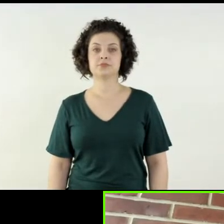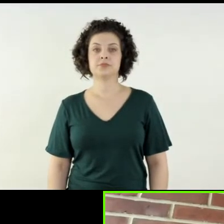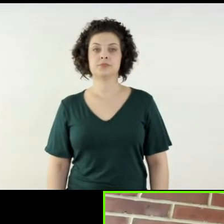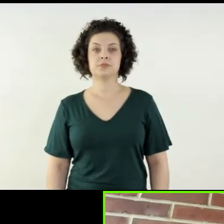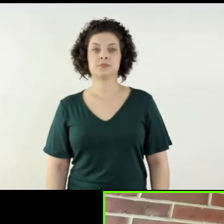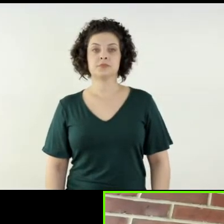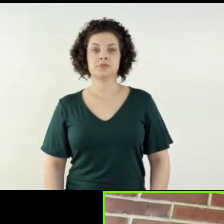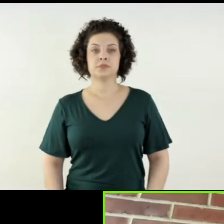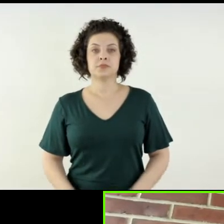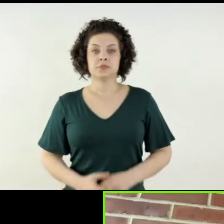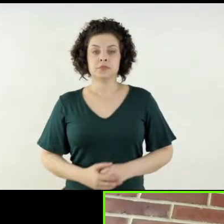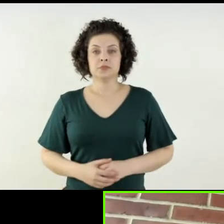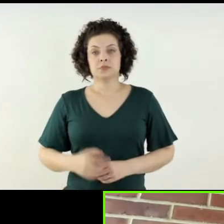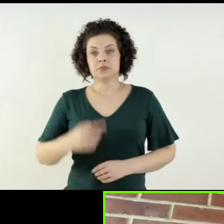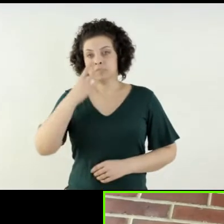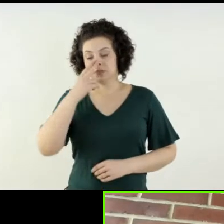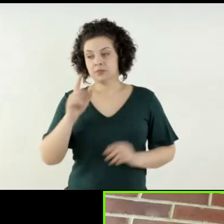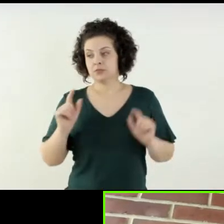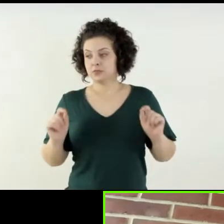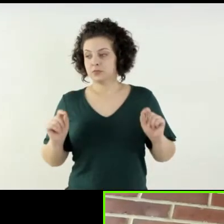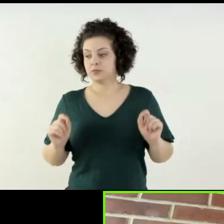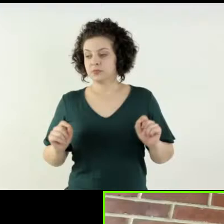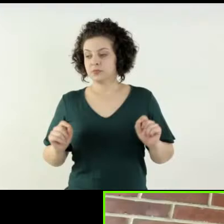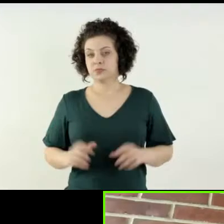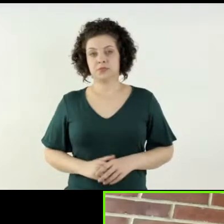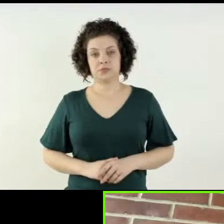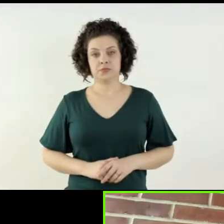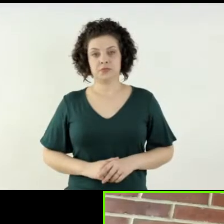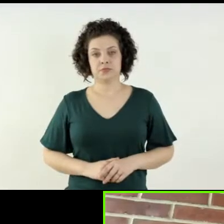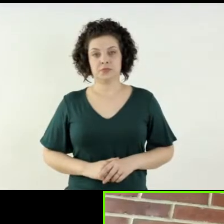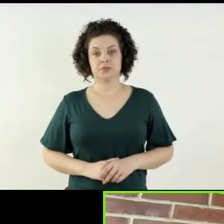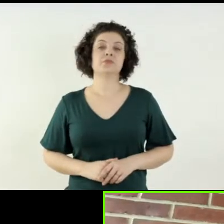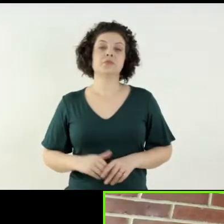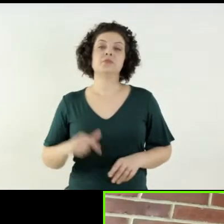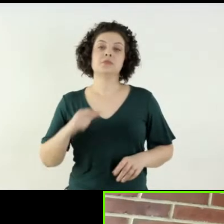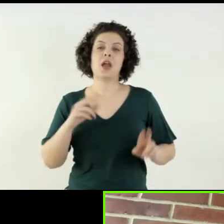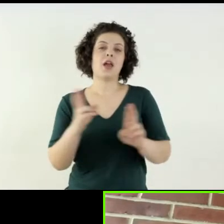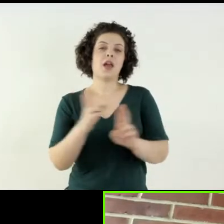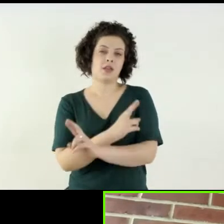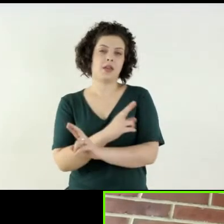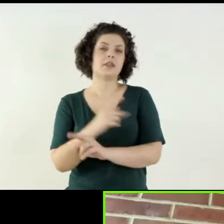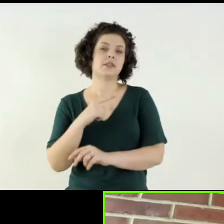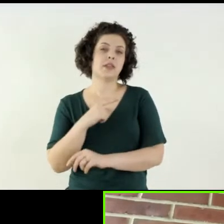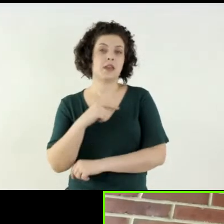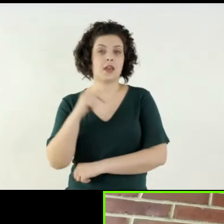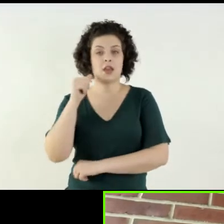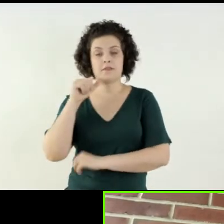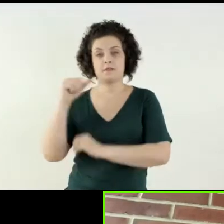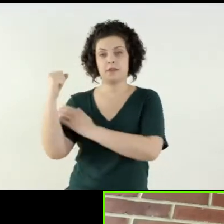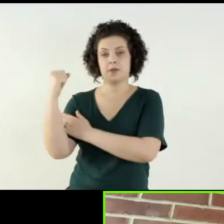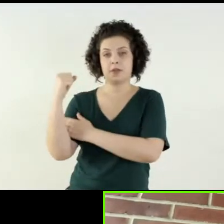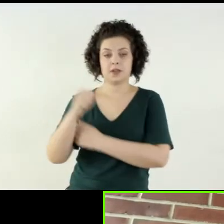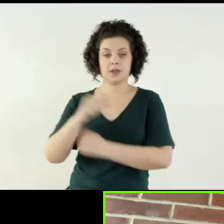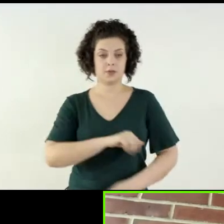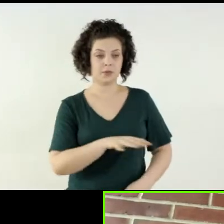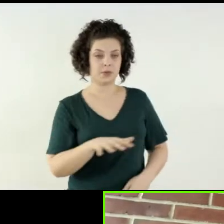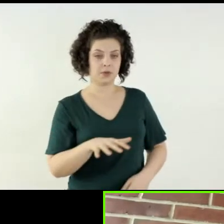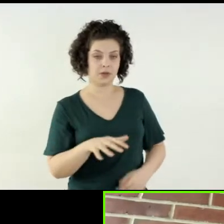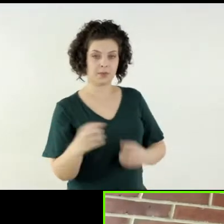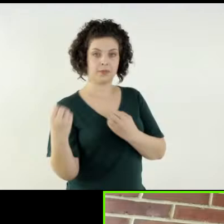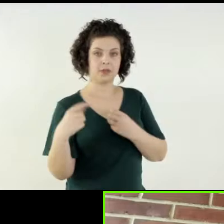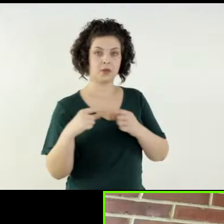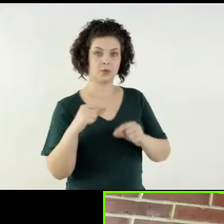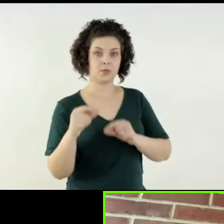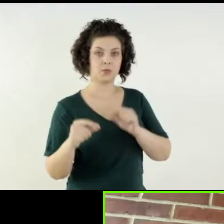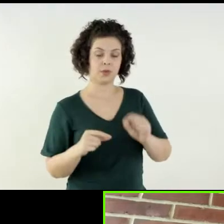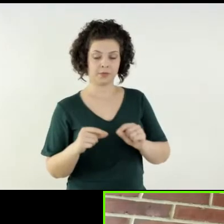and thinkers who have, of course, educated me to this idea of, you know, the potential of family making and